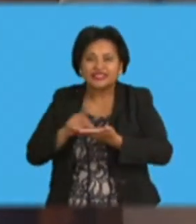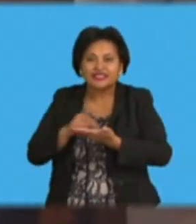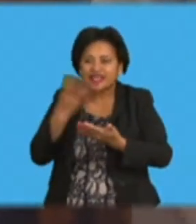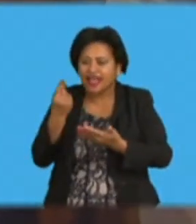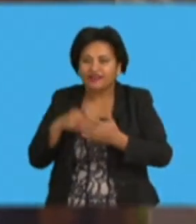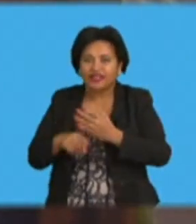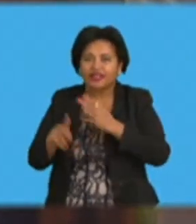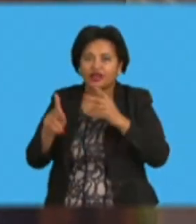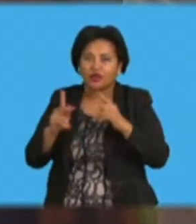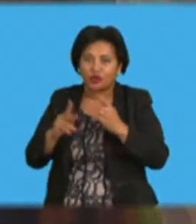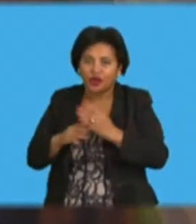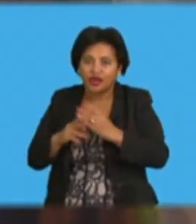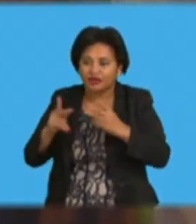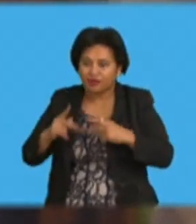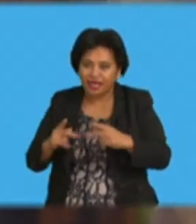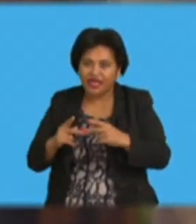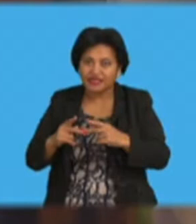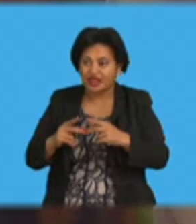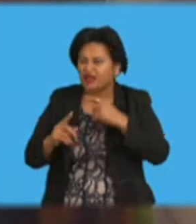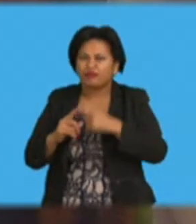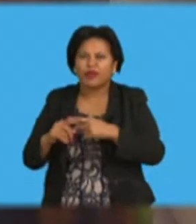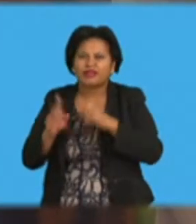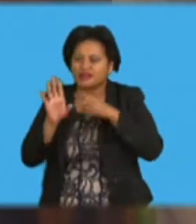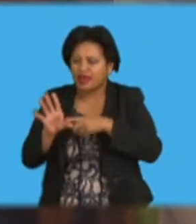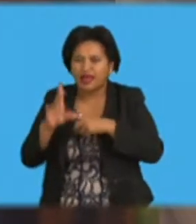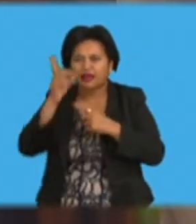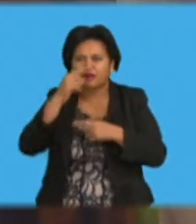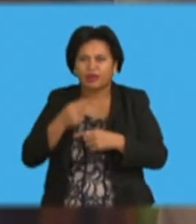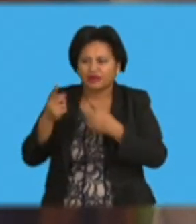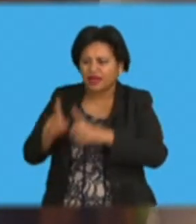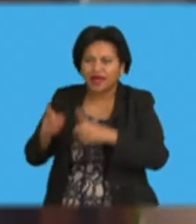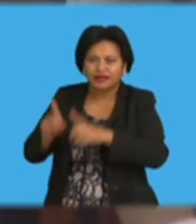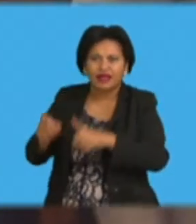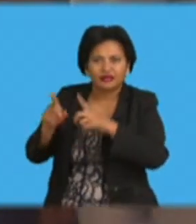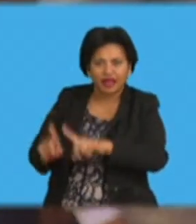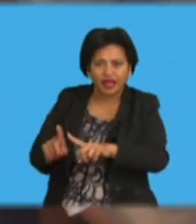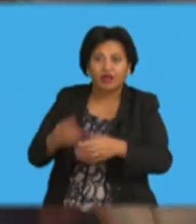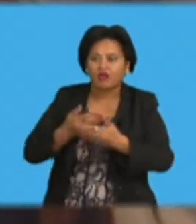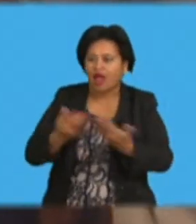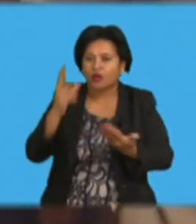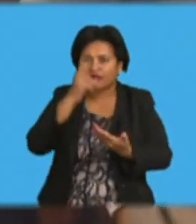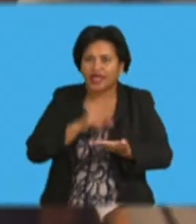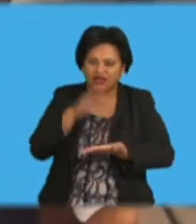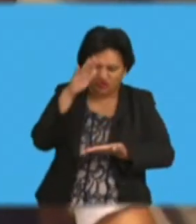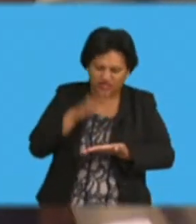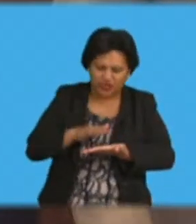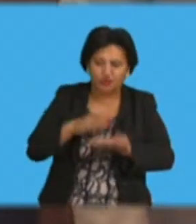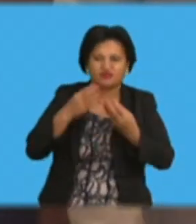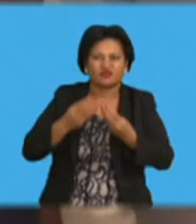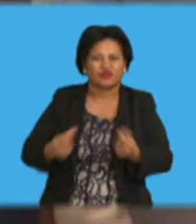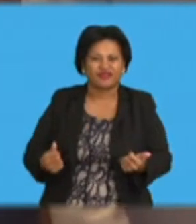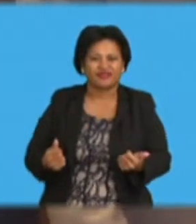with a particular focus on the younger people that we have in our workforce. Madam Speaker, in last year,